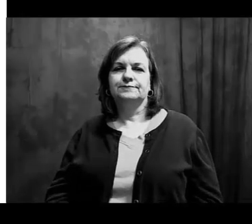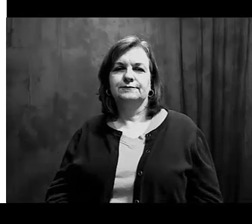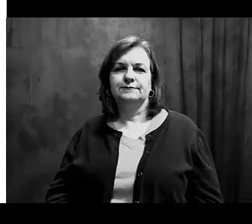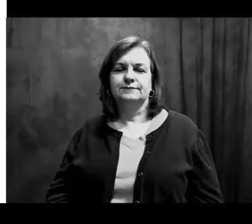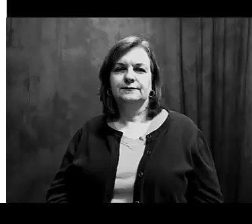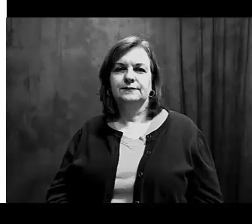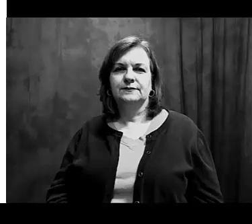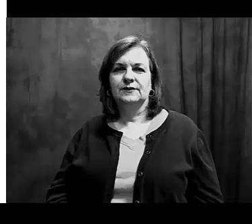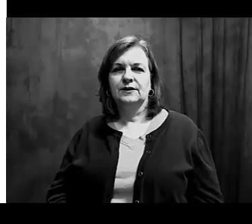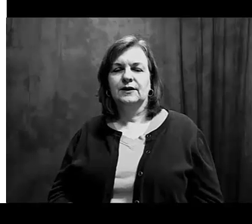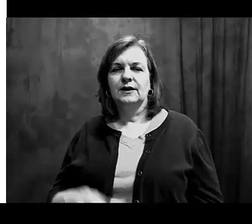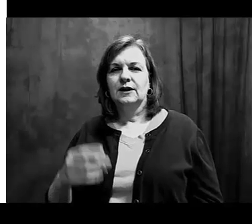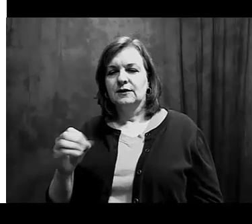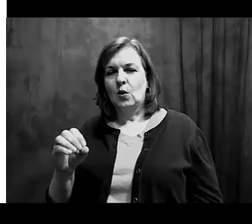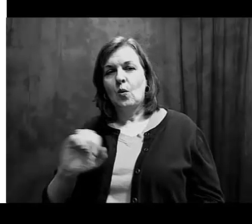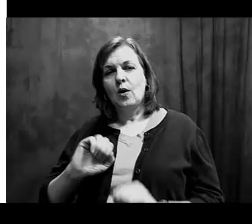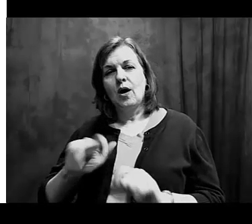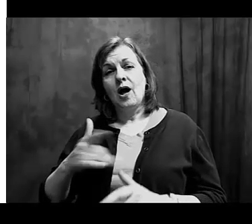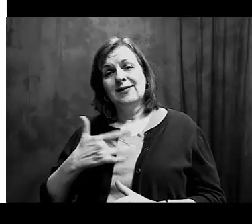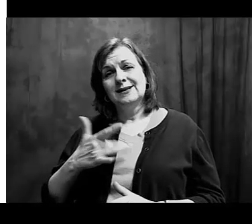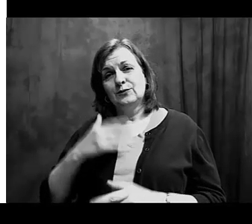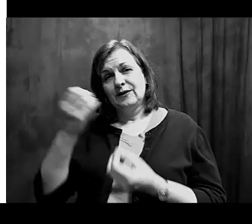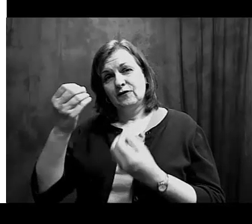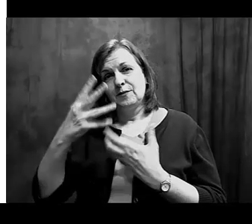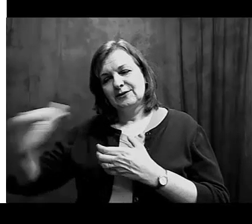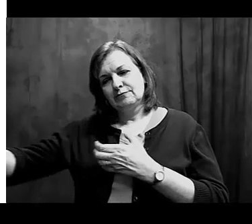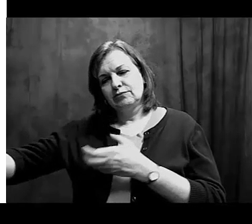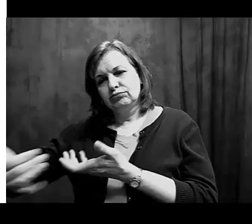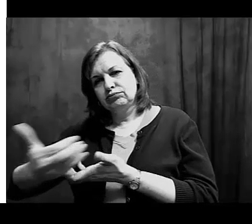ventral sends out the response.